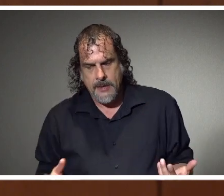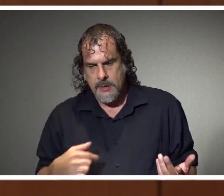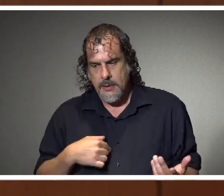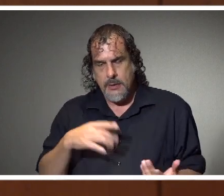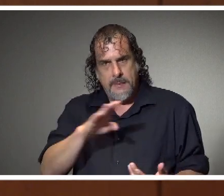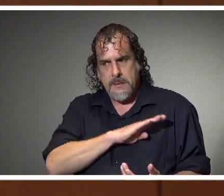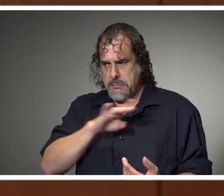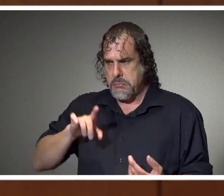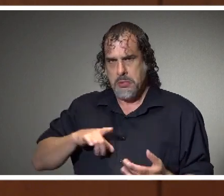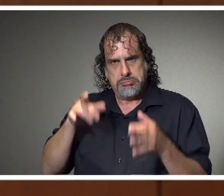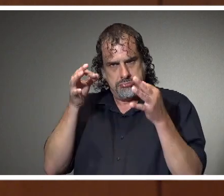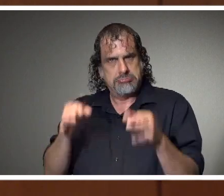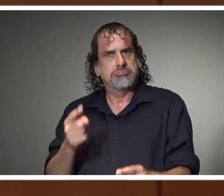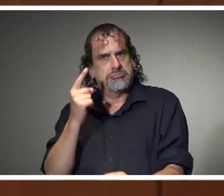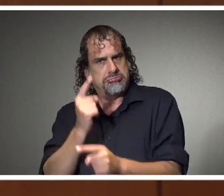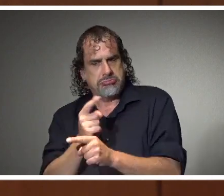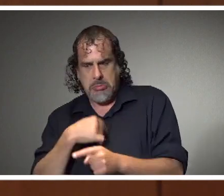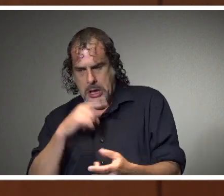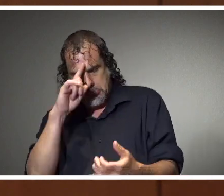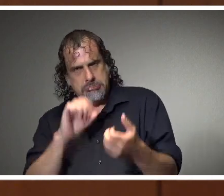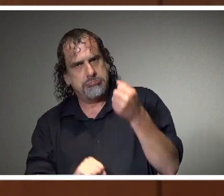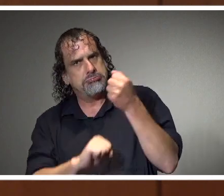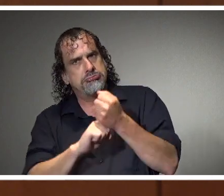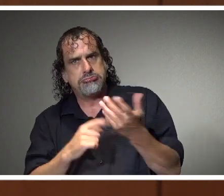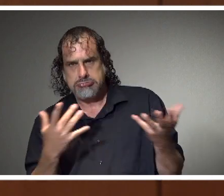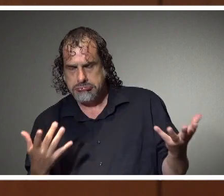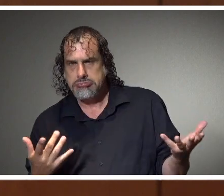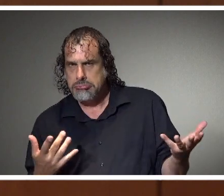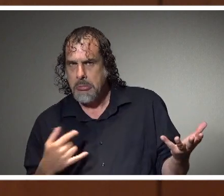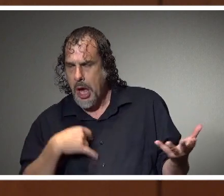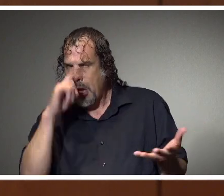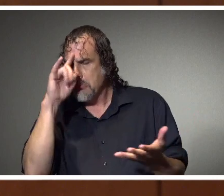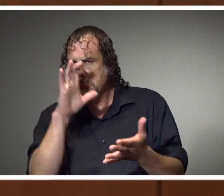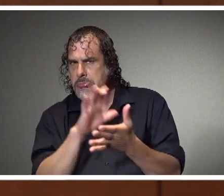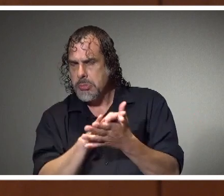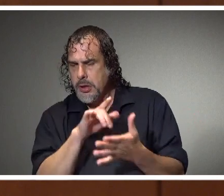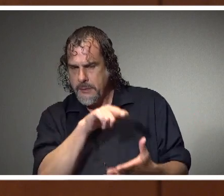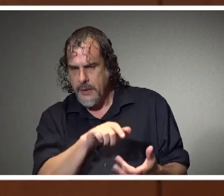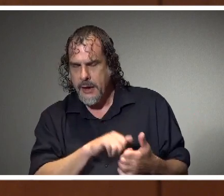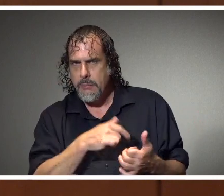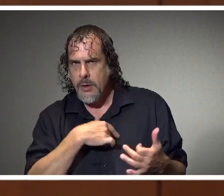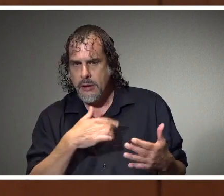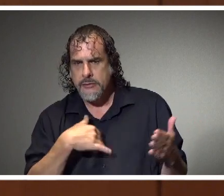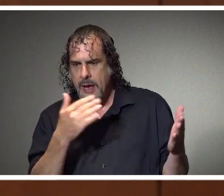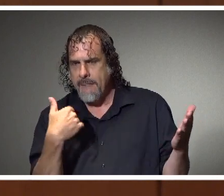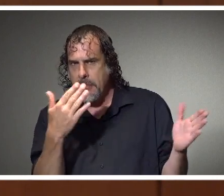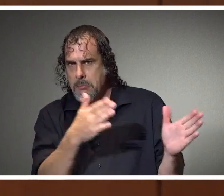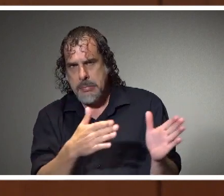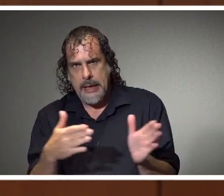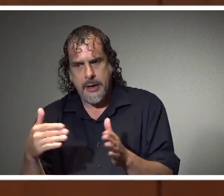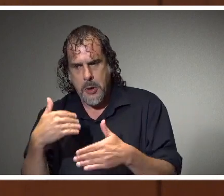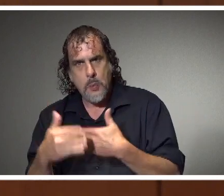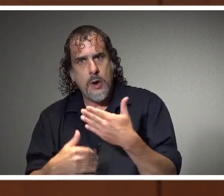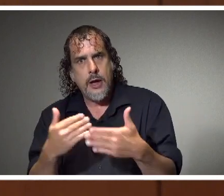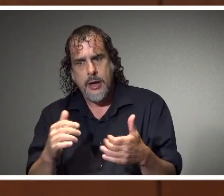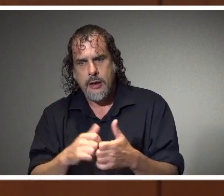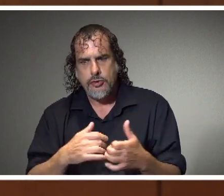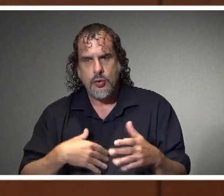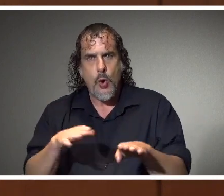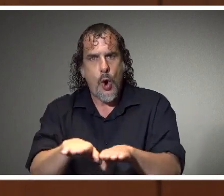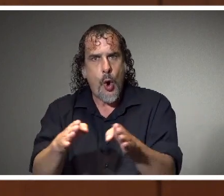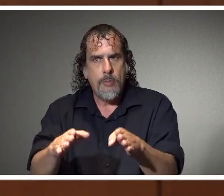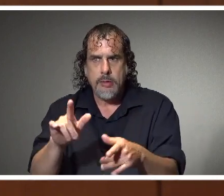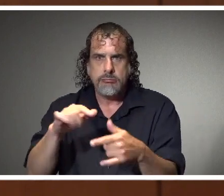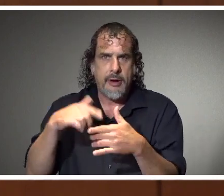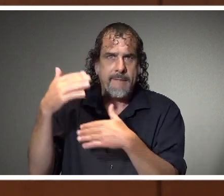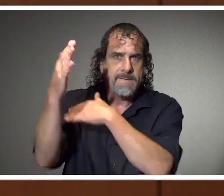right decision. I believe that they are certainly going to have to start the planning process to do that. I don't